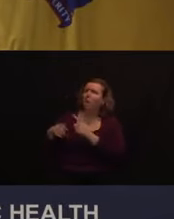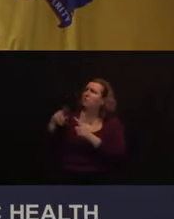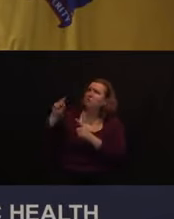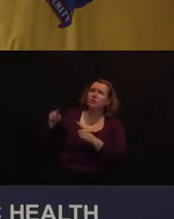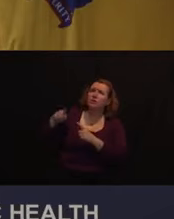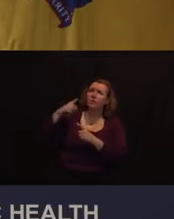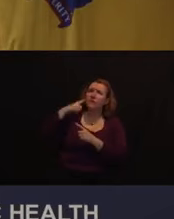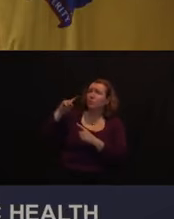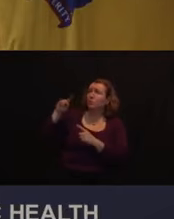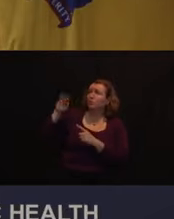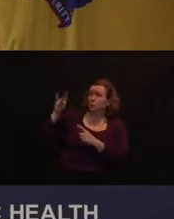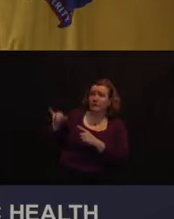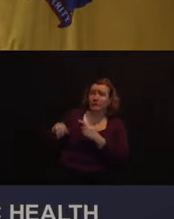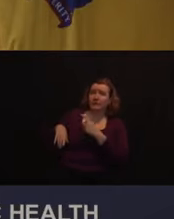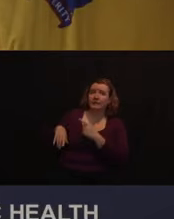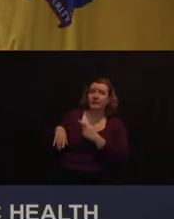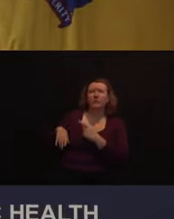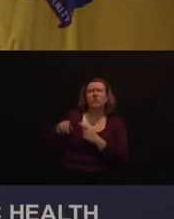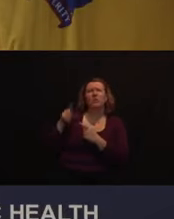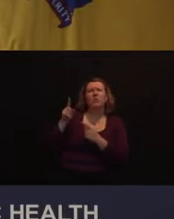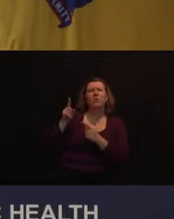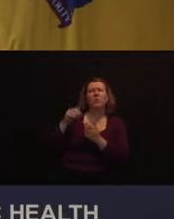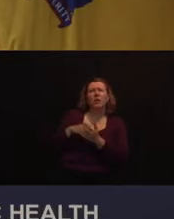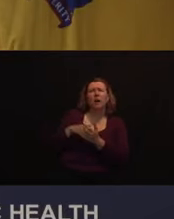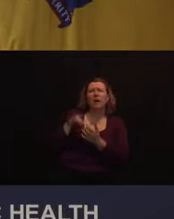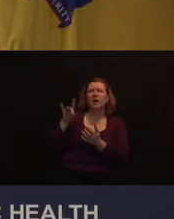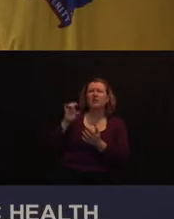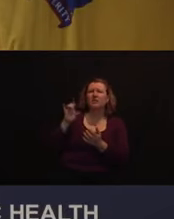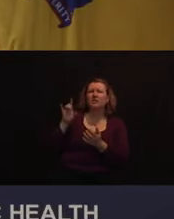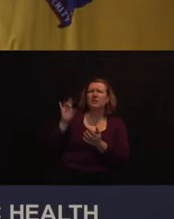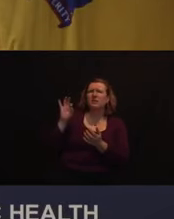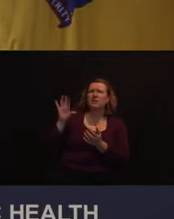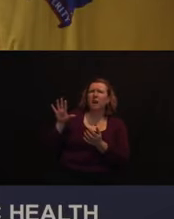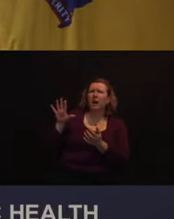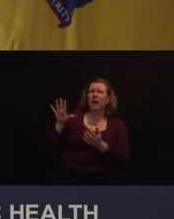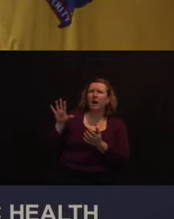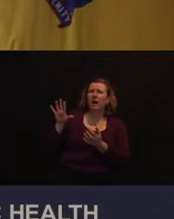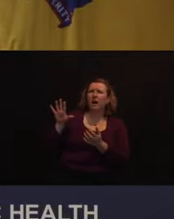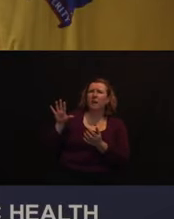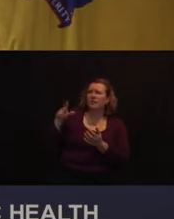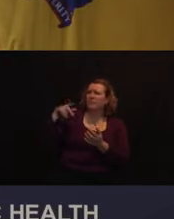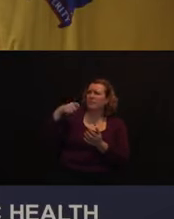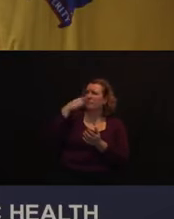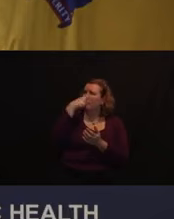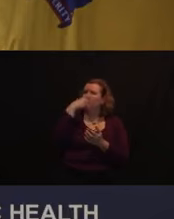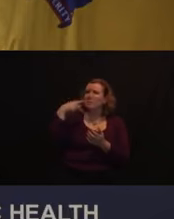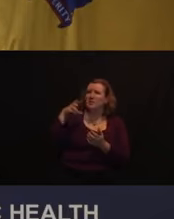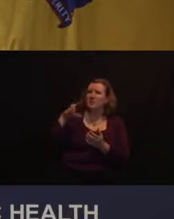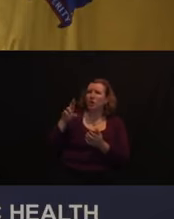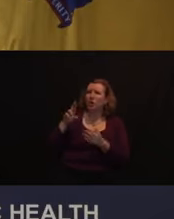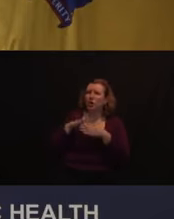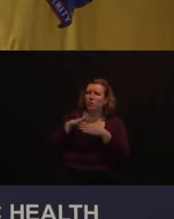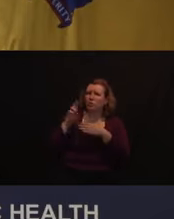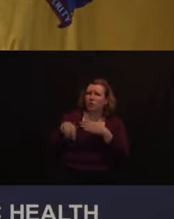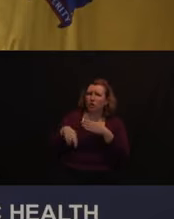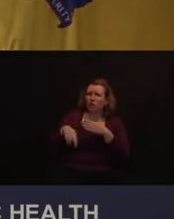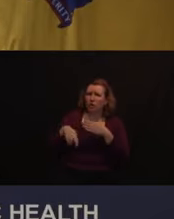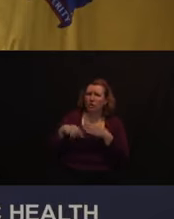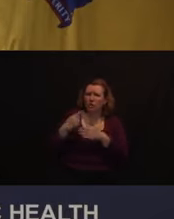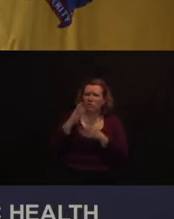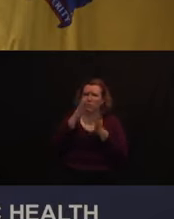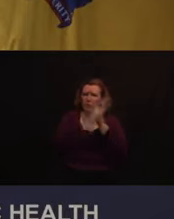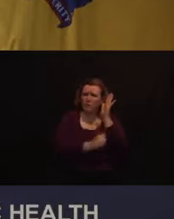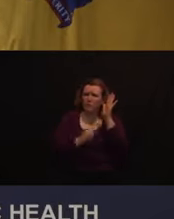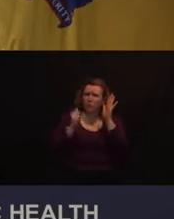apparently 1,895 PCR cases were removed from the total from yesterday. That's a huge number. Why did